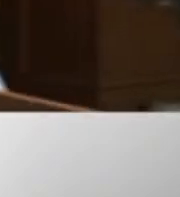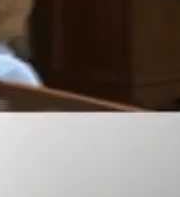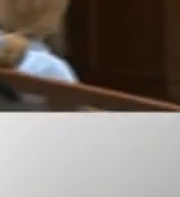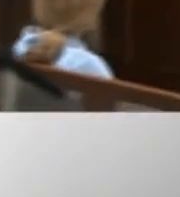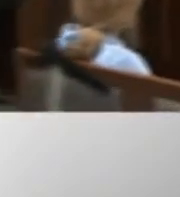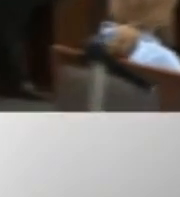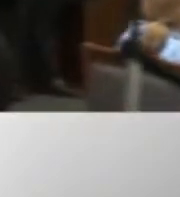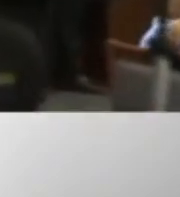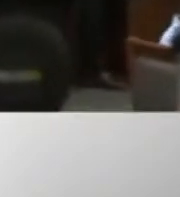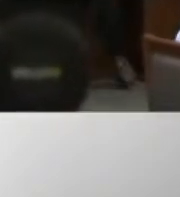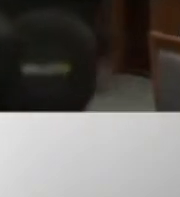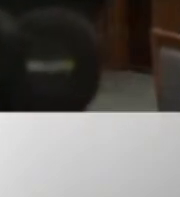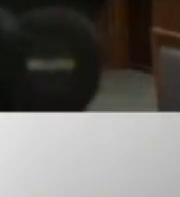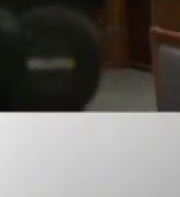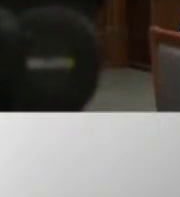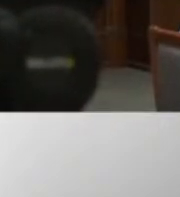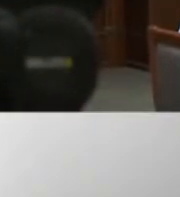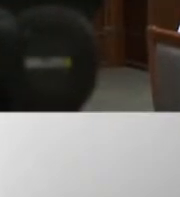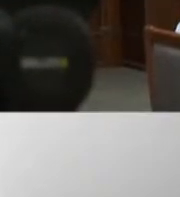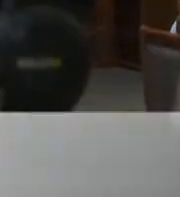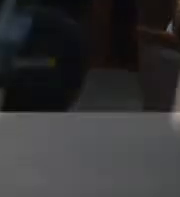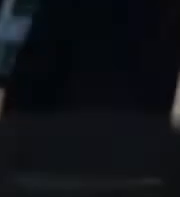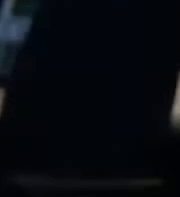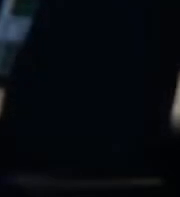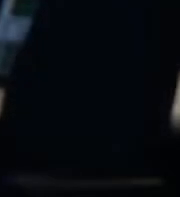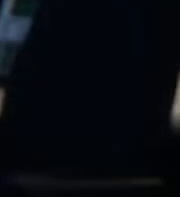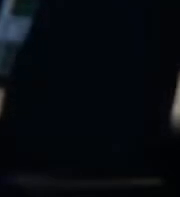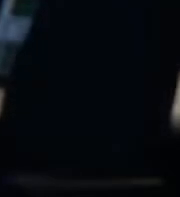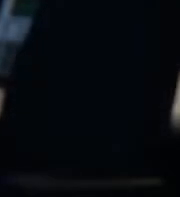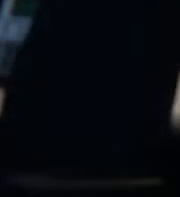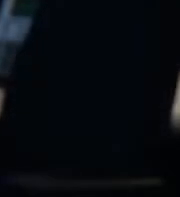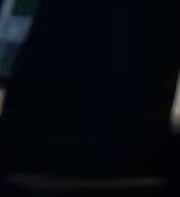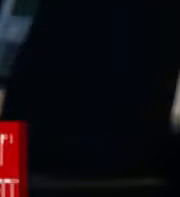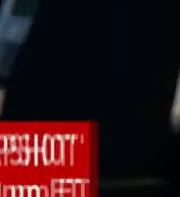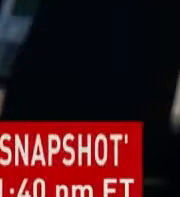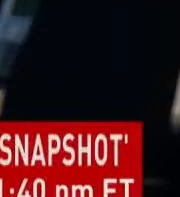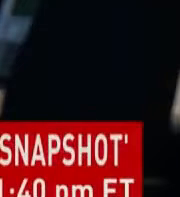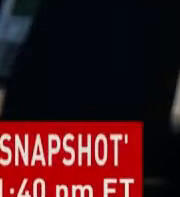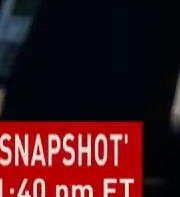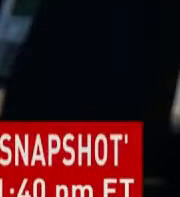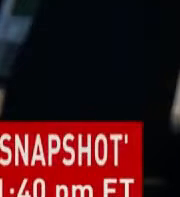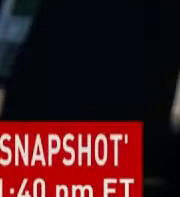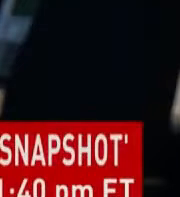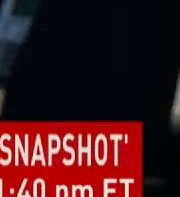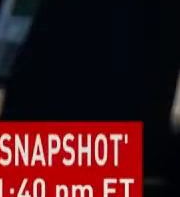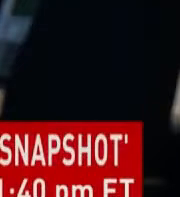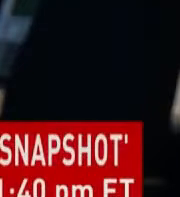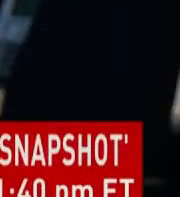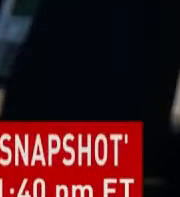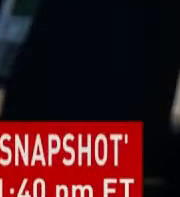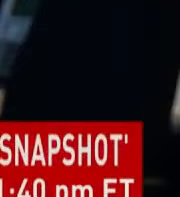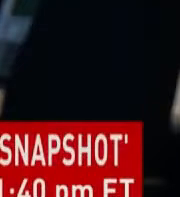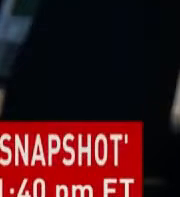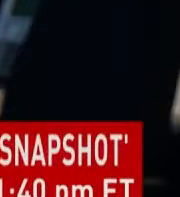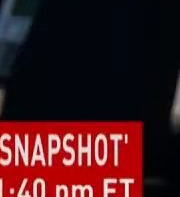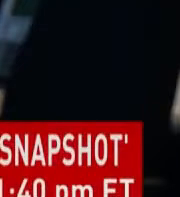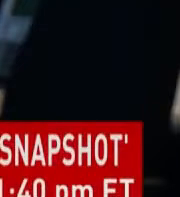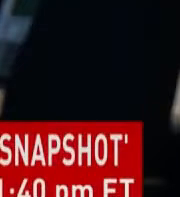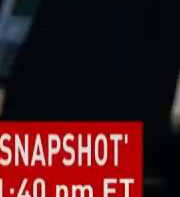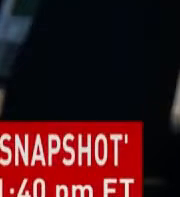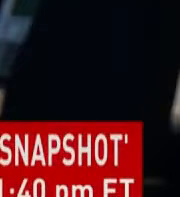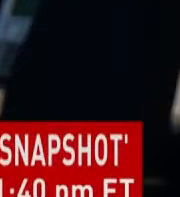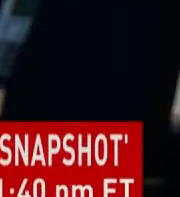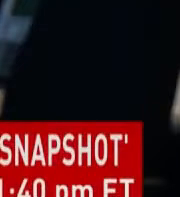an economic snapshot, a fiscal snapshot, if you will, of where Canada stands after having spent so